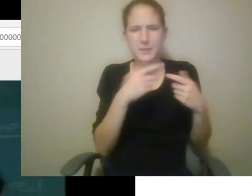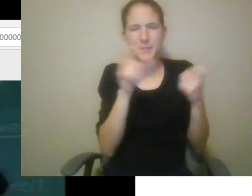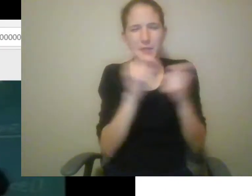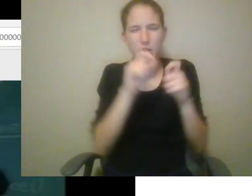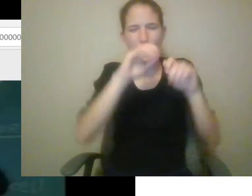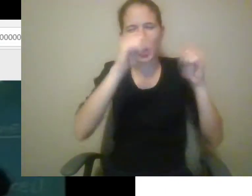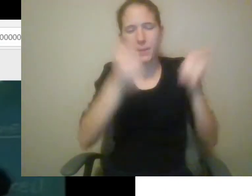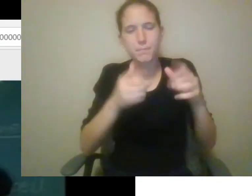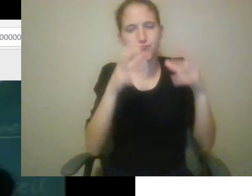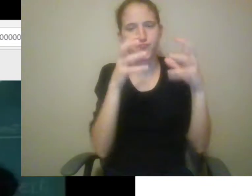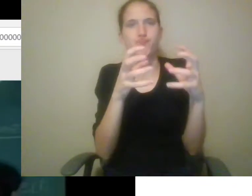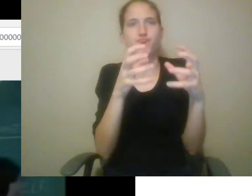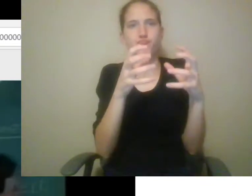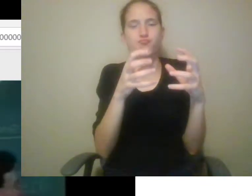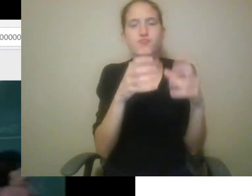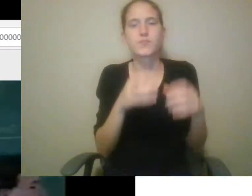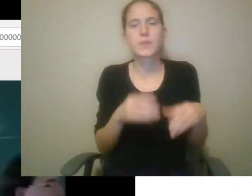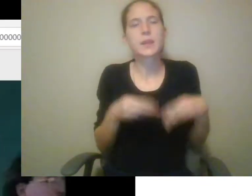shape, okay?